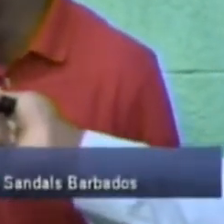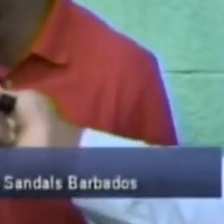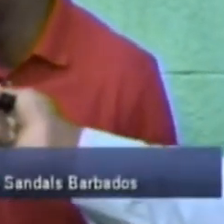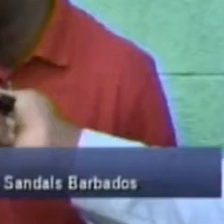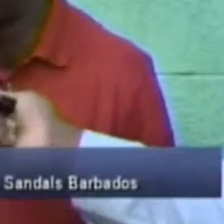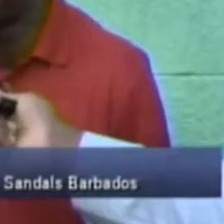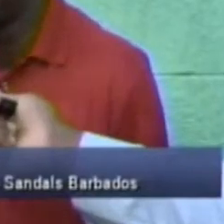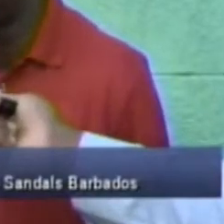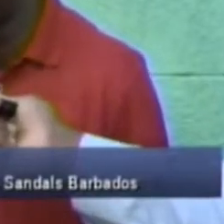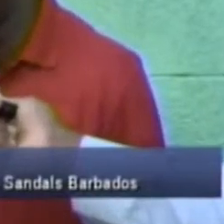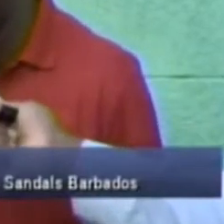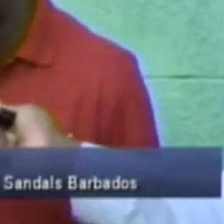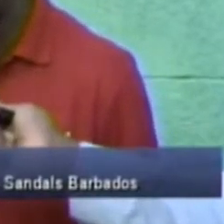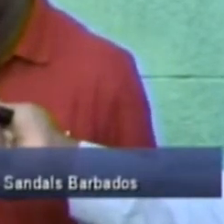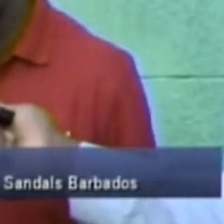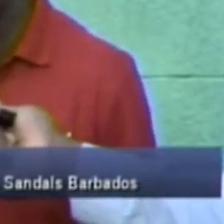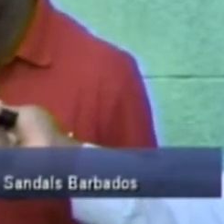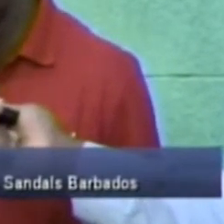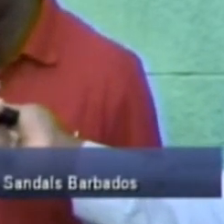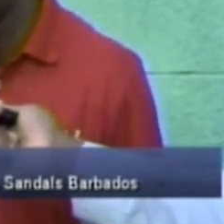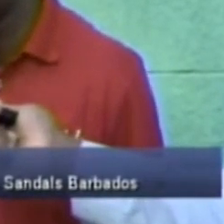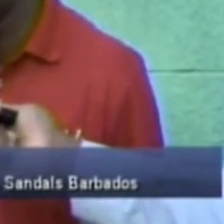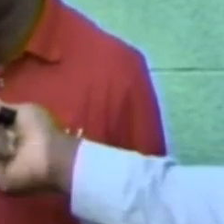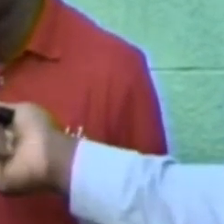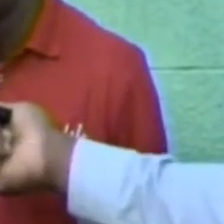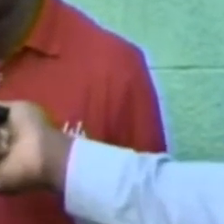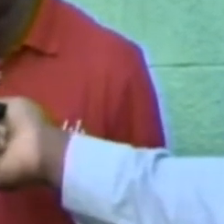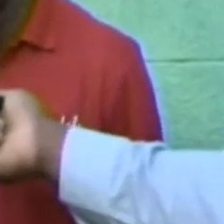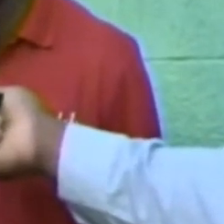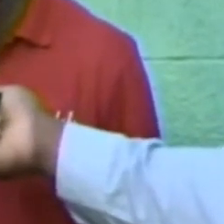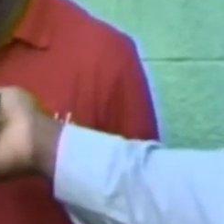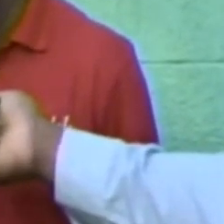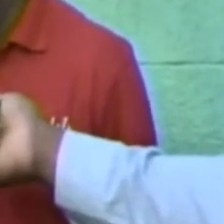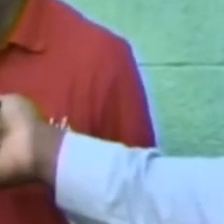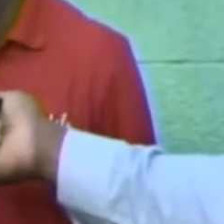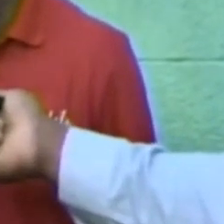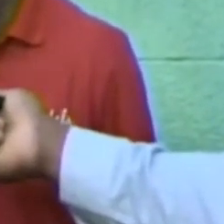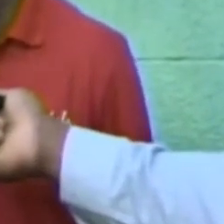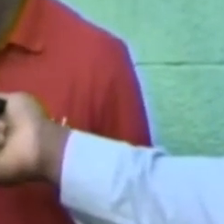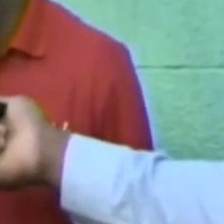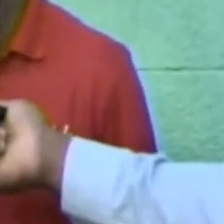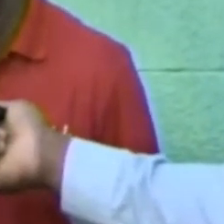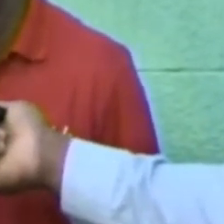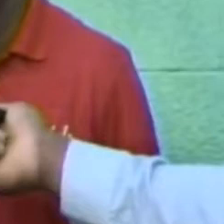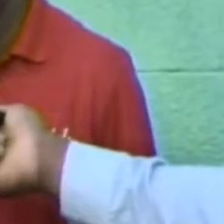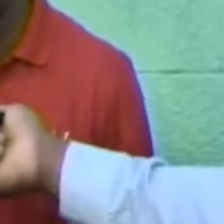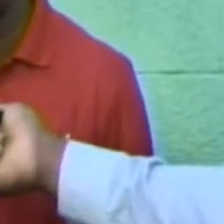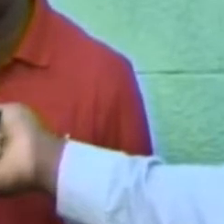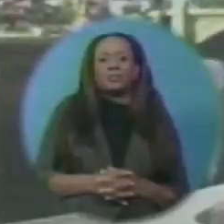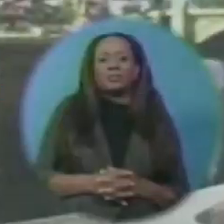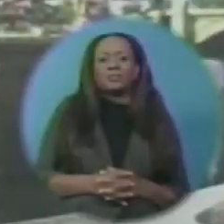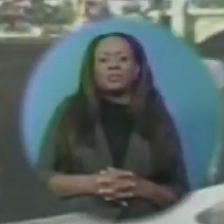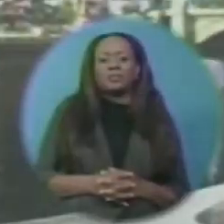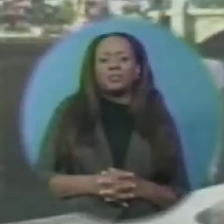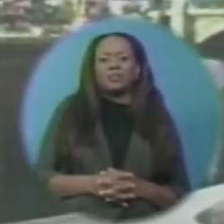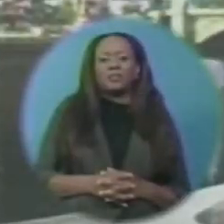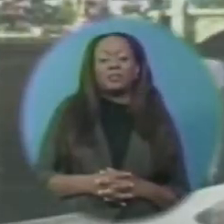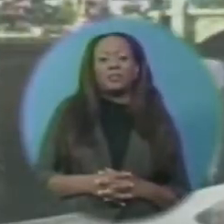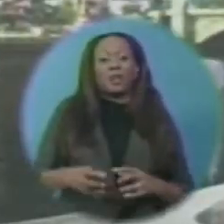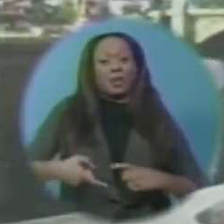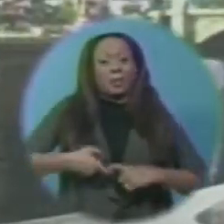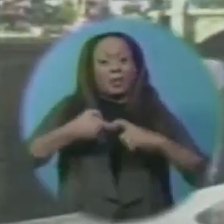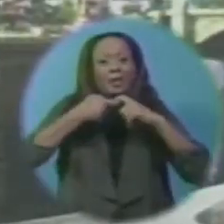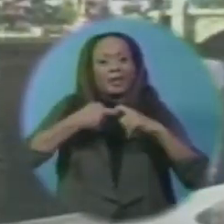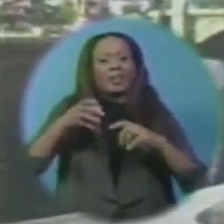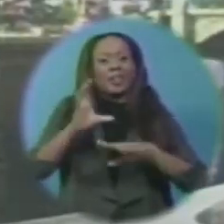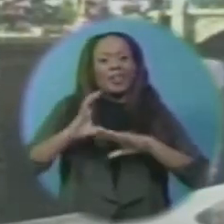playing our role in the community as well. So this happens every year across every Sandals property in the Caribbean. After the break, we'll